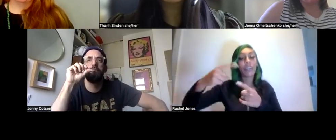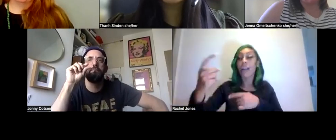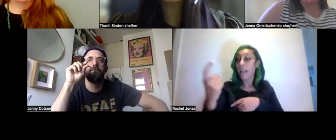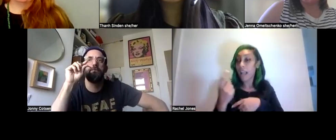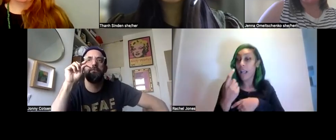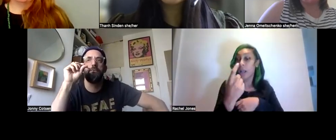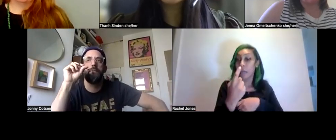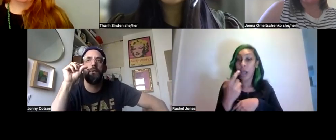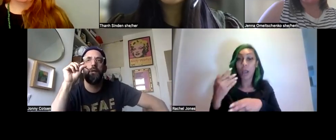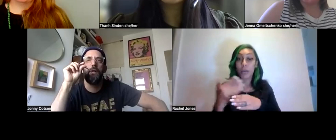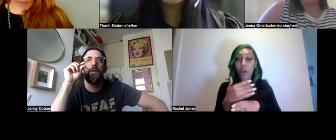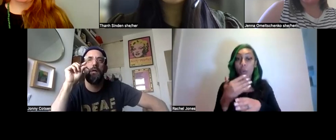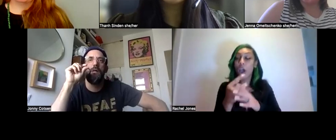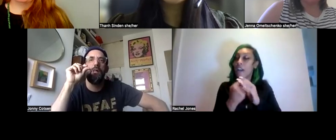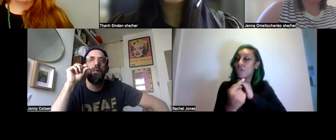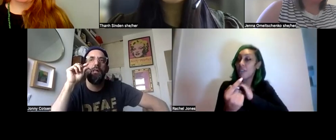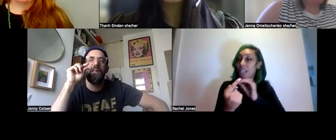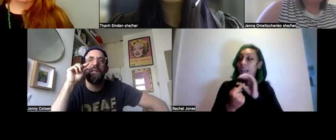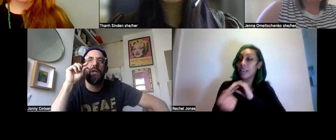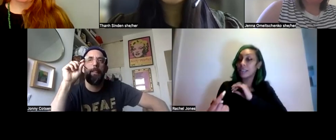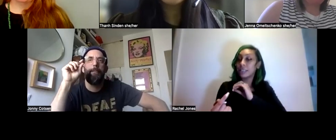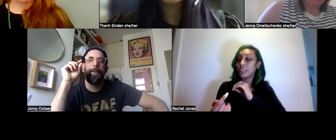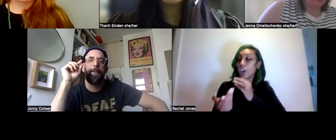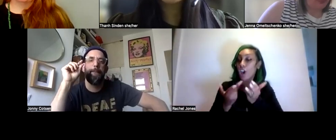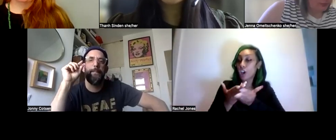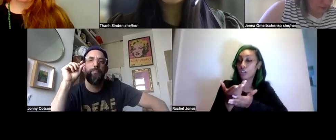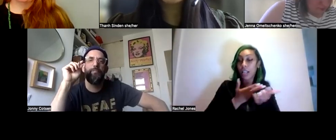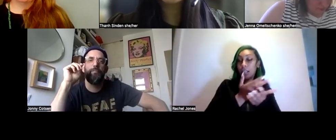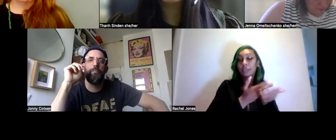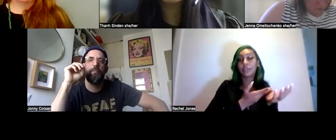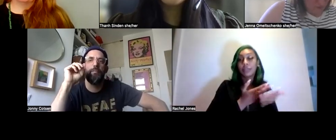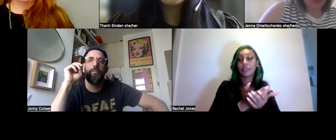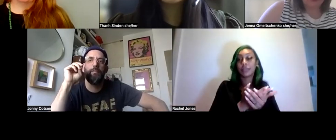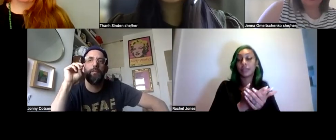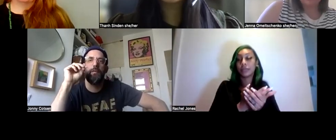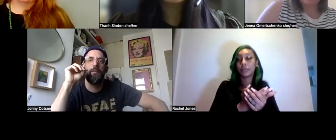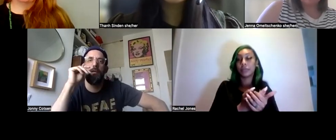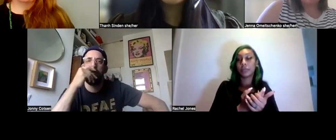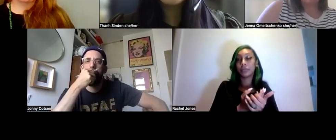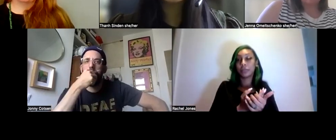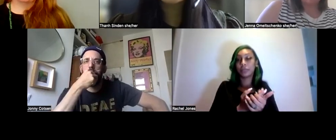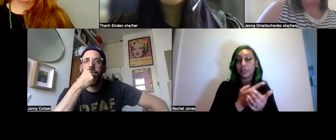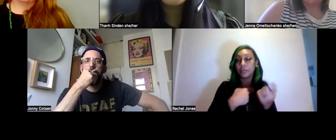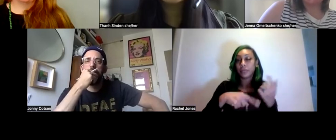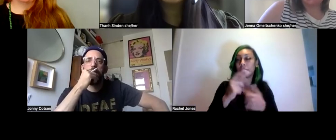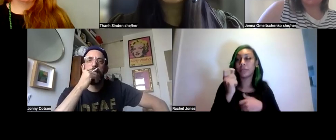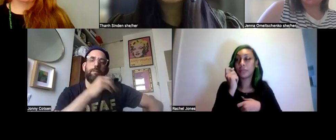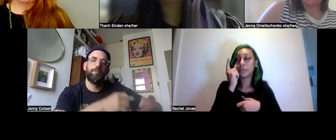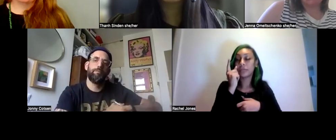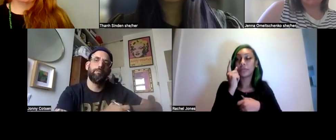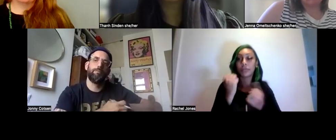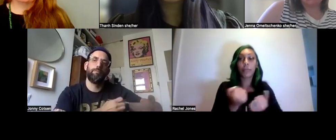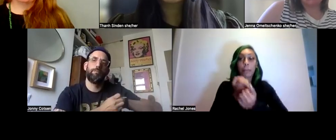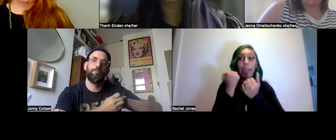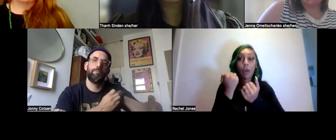with freelancers and consultants with the understanding of that power dynamic